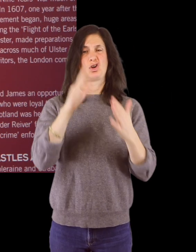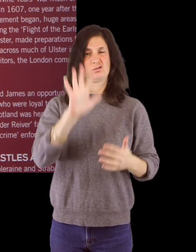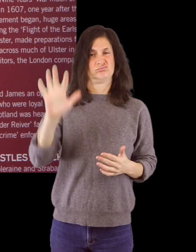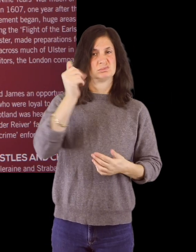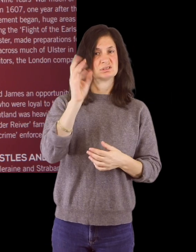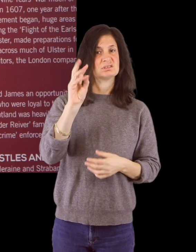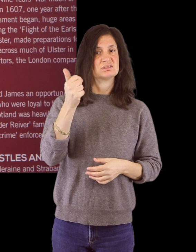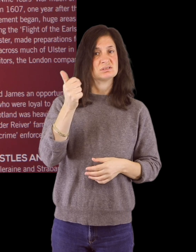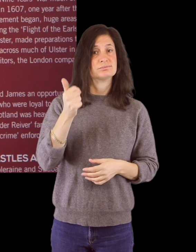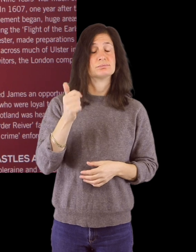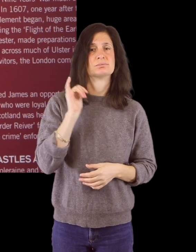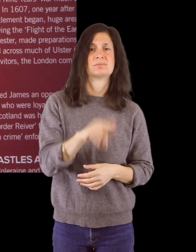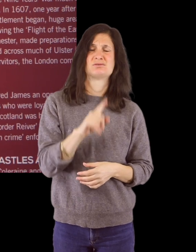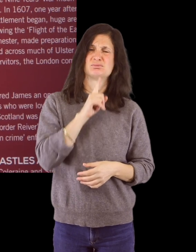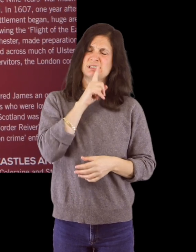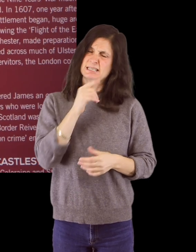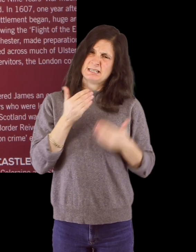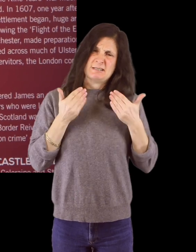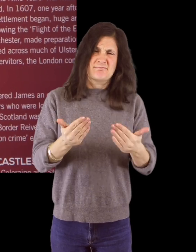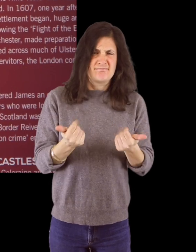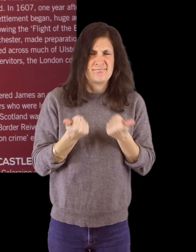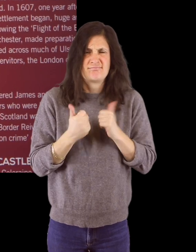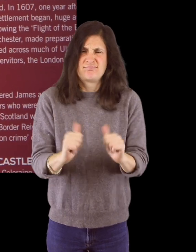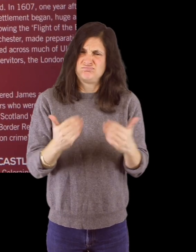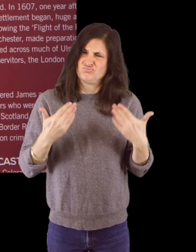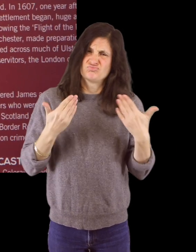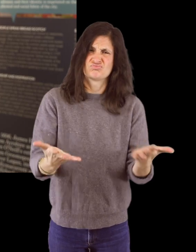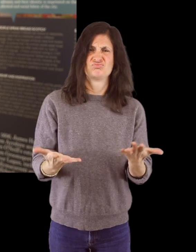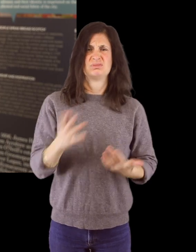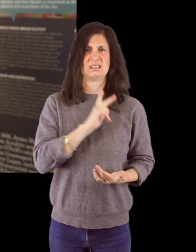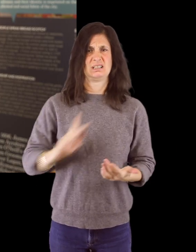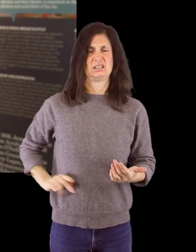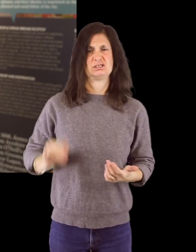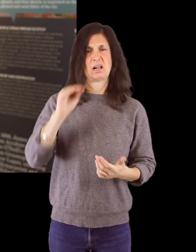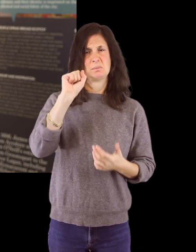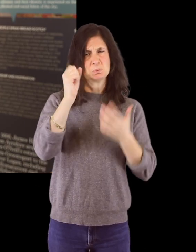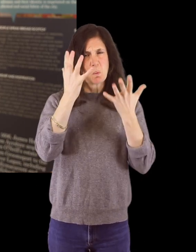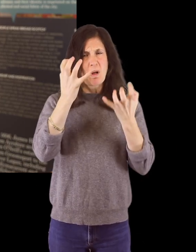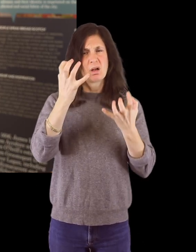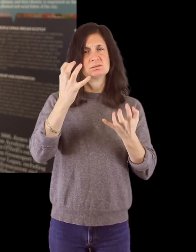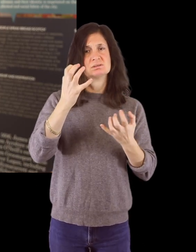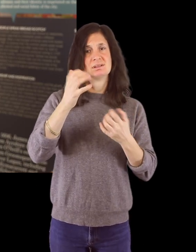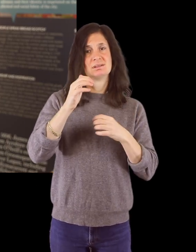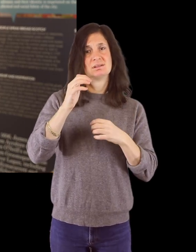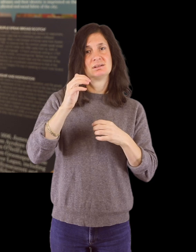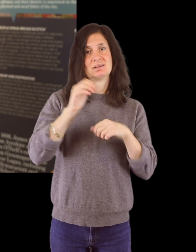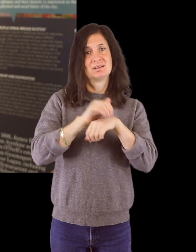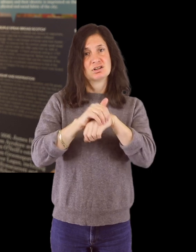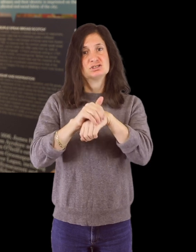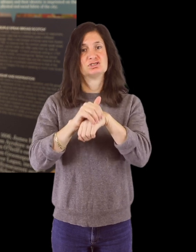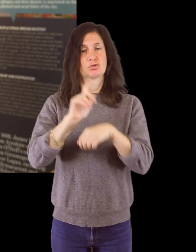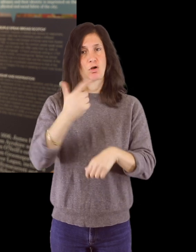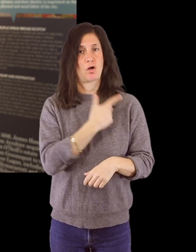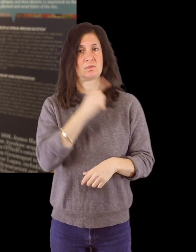1610. The Plantation of Ulster was a deliberate and ambitious attempt by King James I to plant loyal,